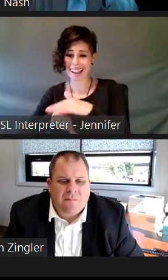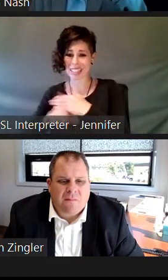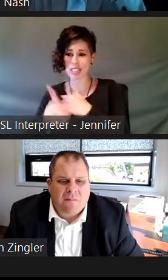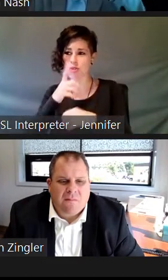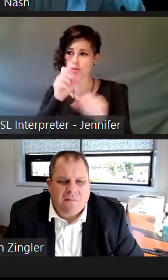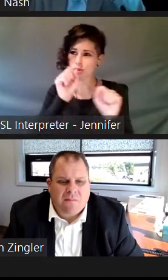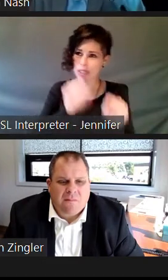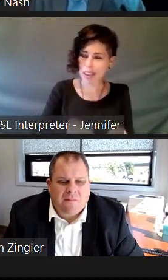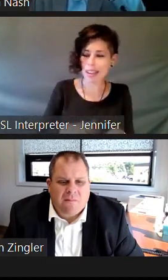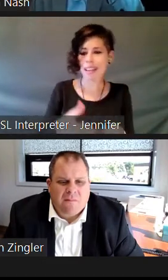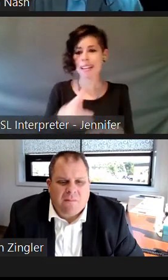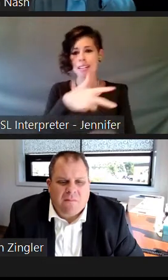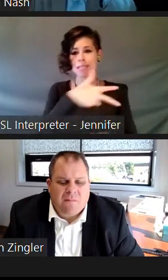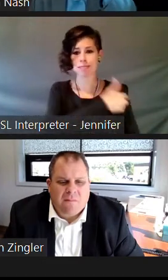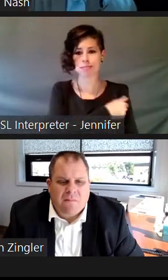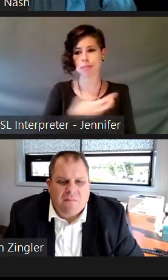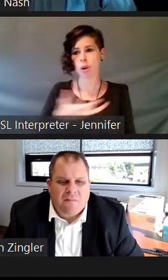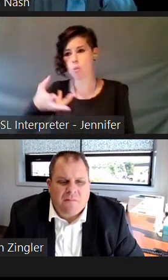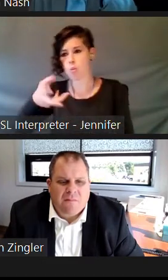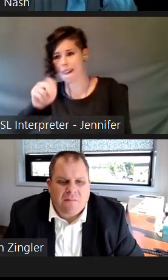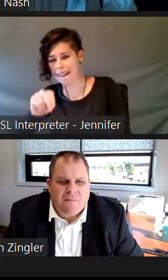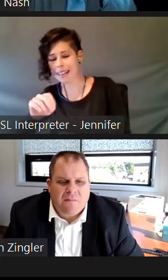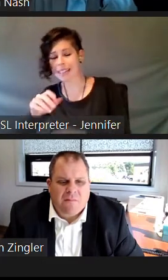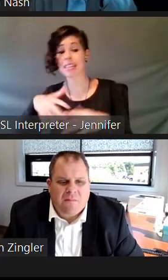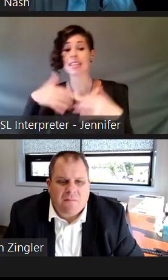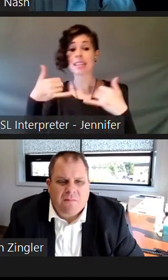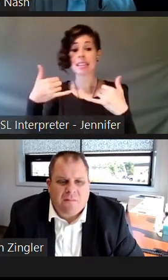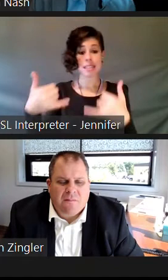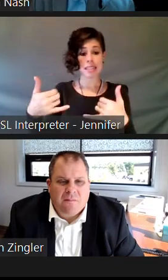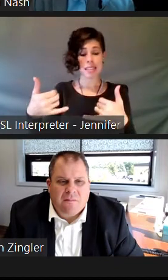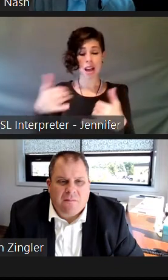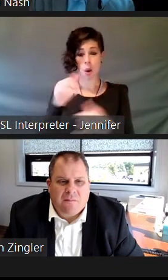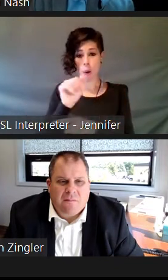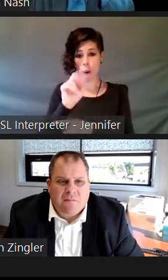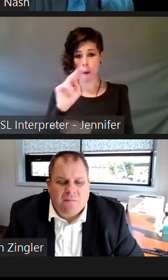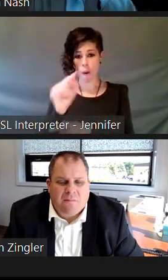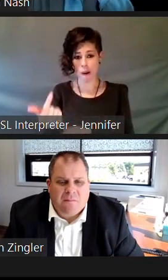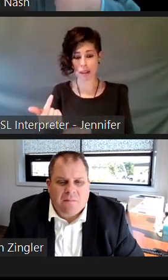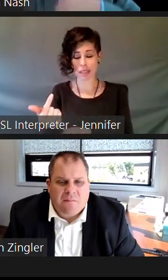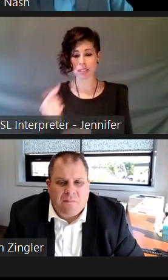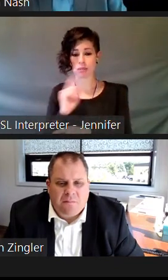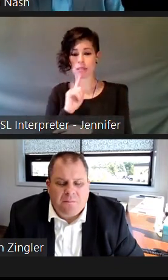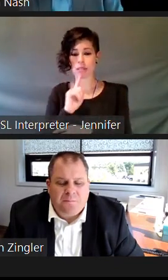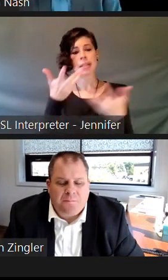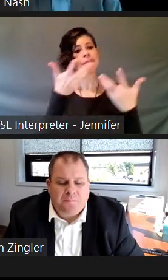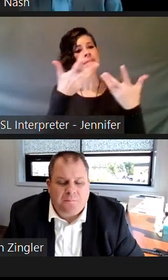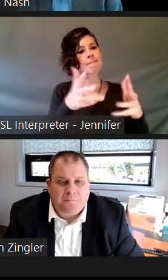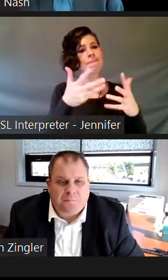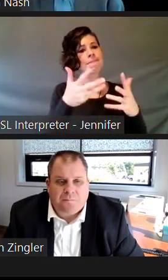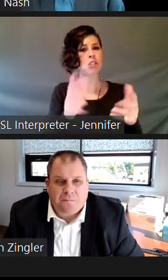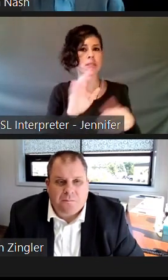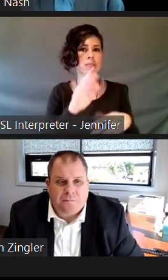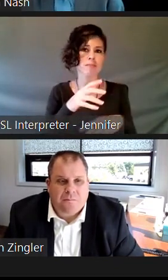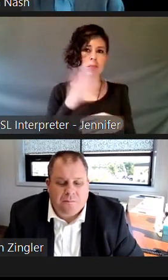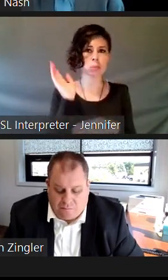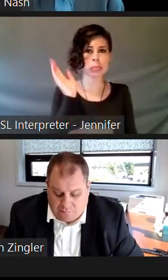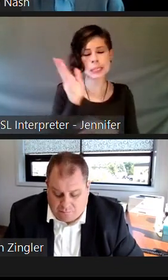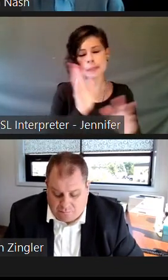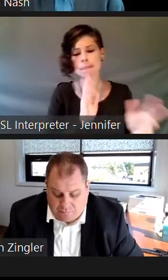when. As we fast forwarded to August, really putting the final touches on this, we realized